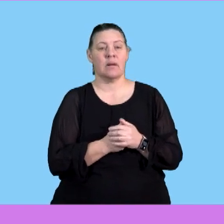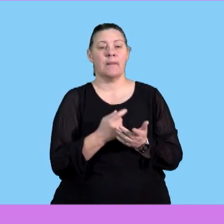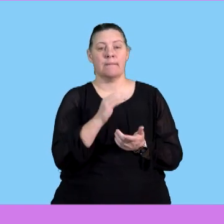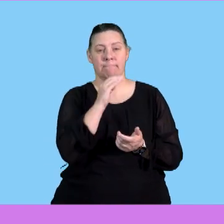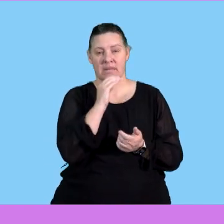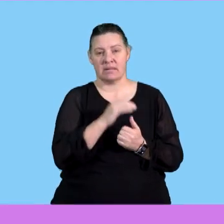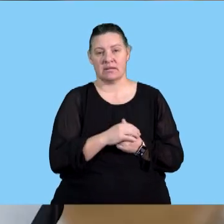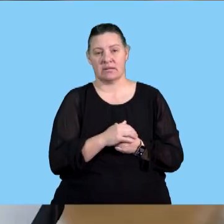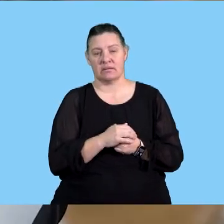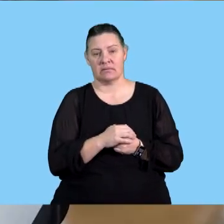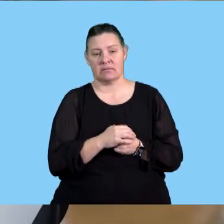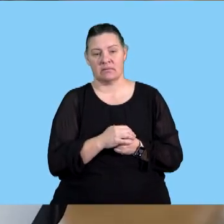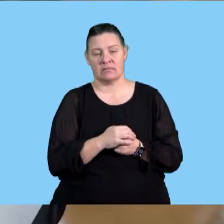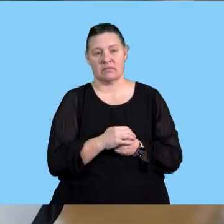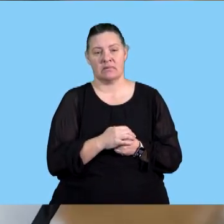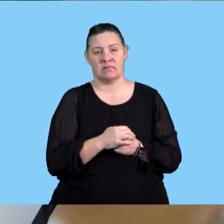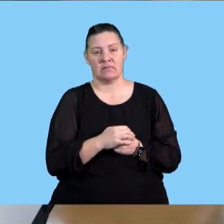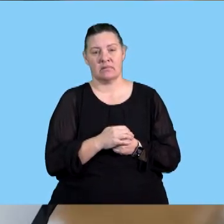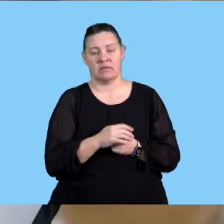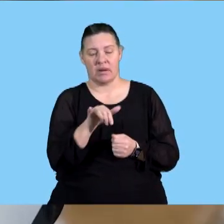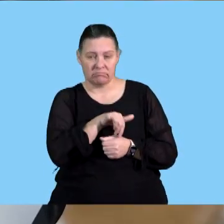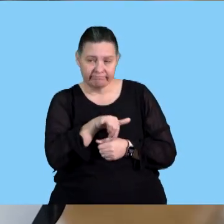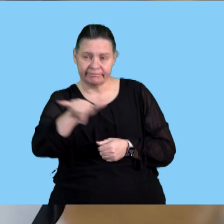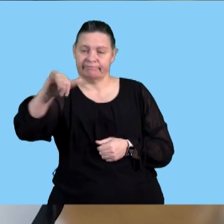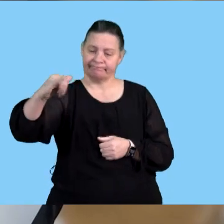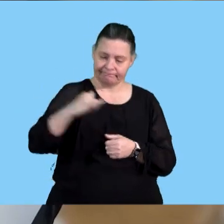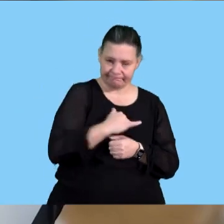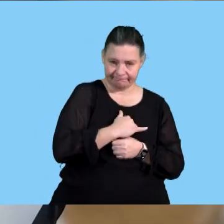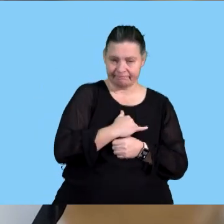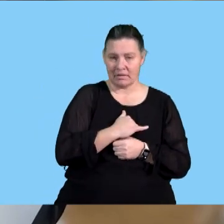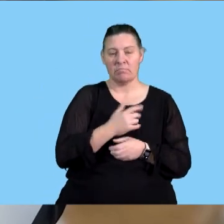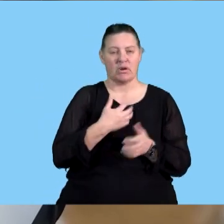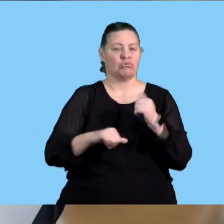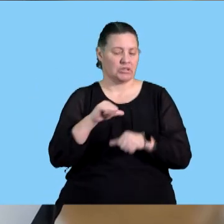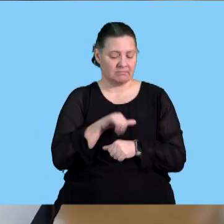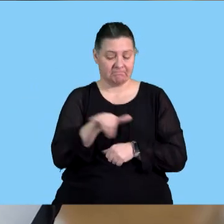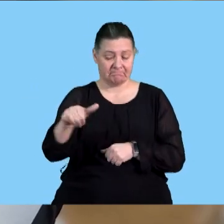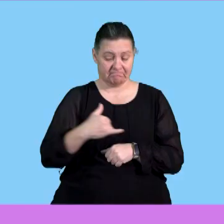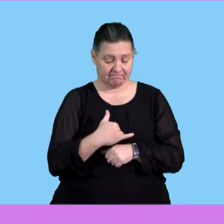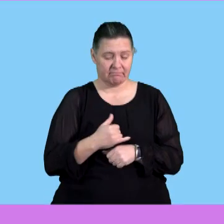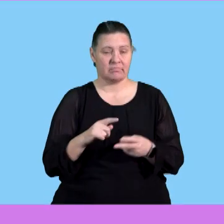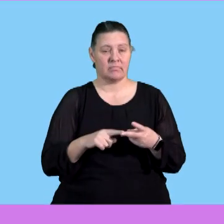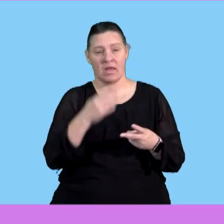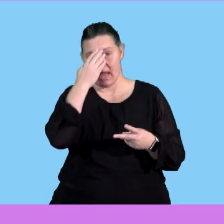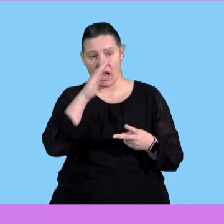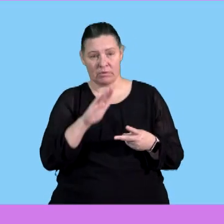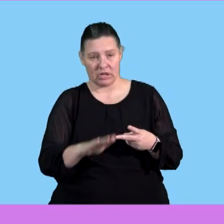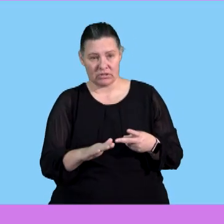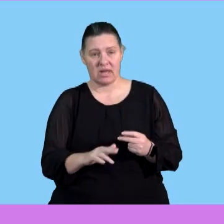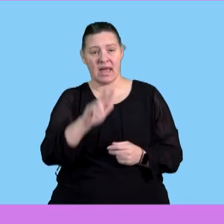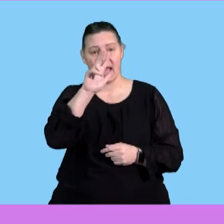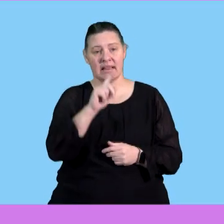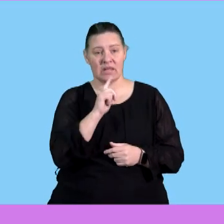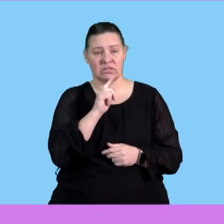means I am paying to and from. So it's a return trip. The accommodation, which